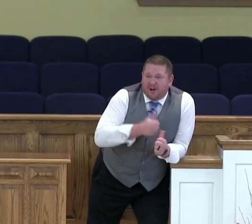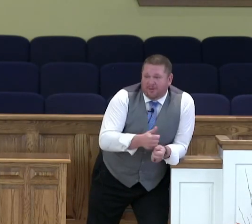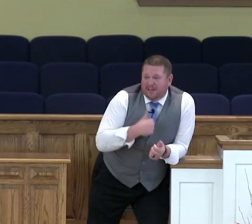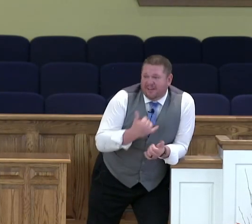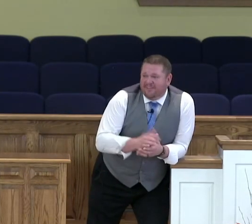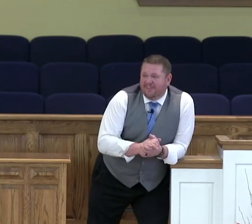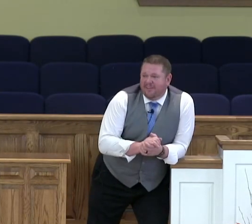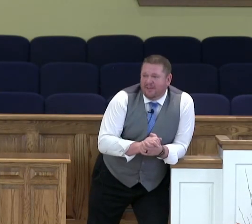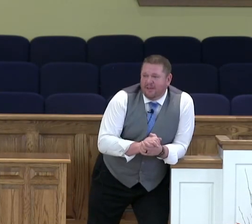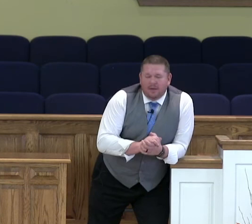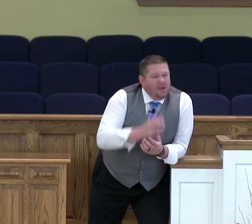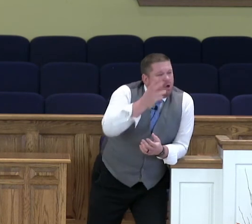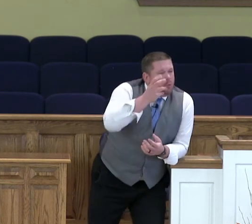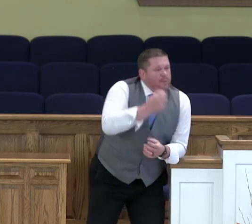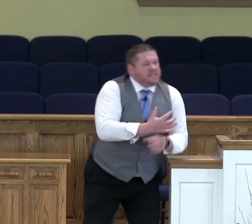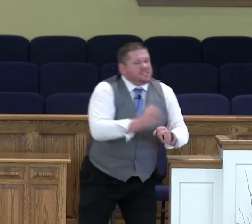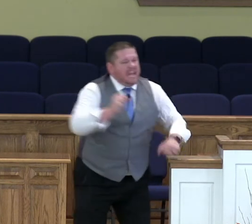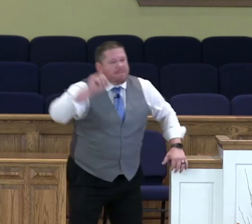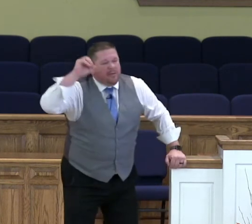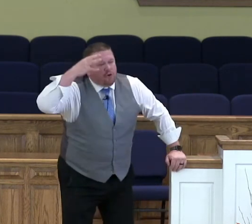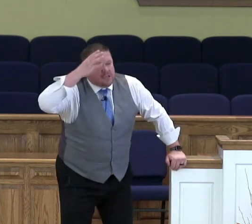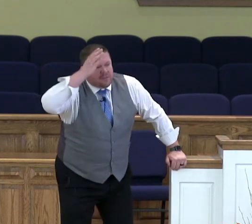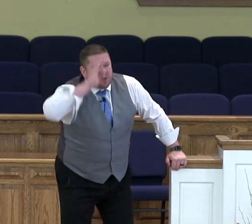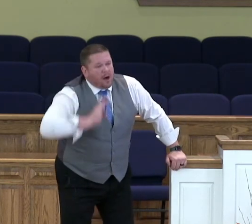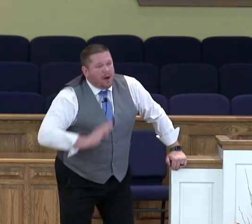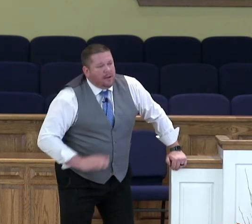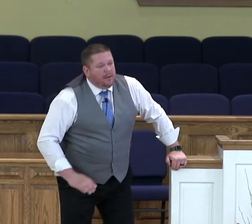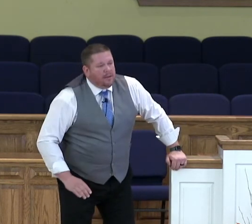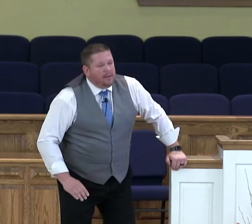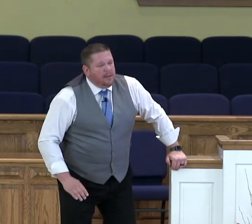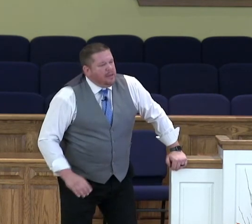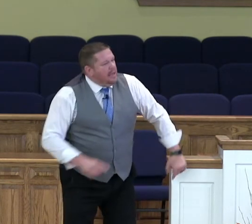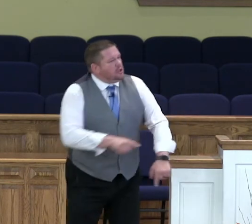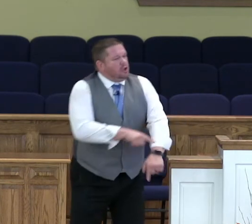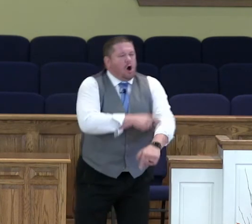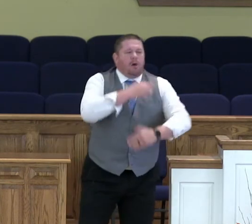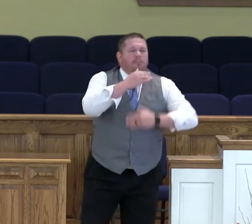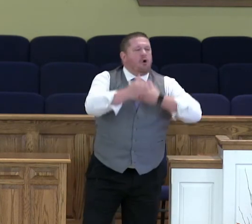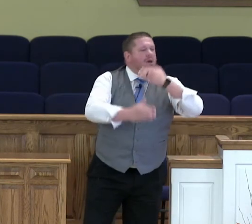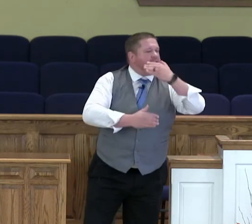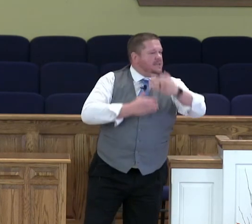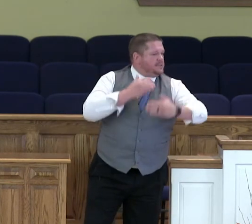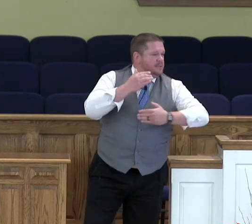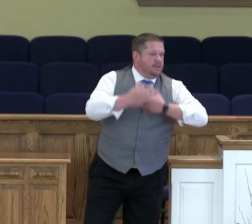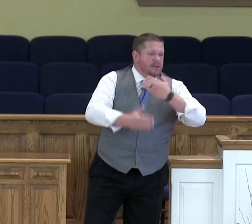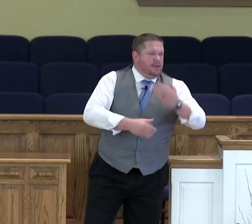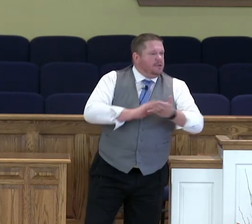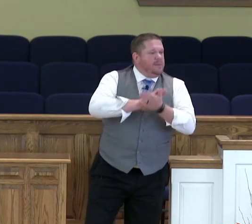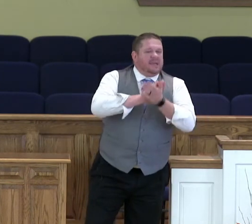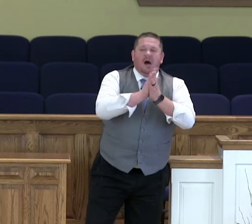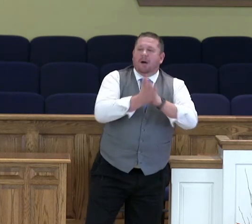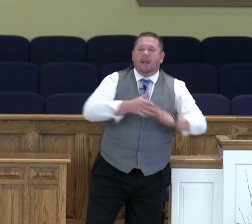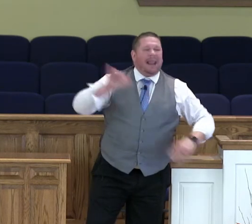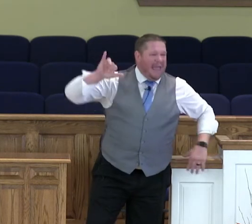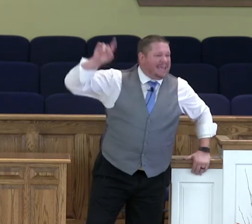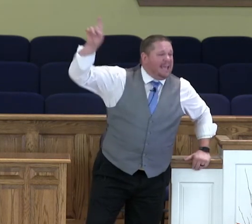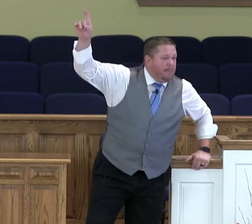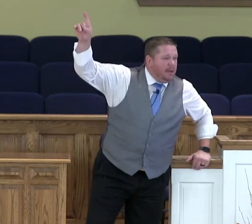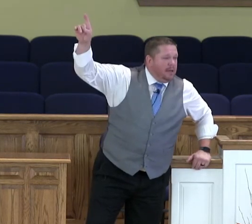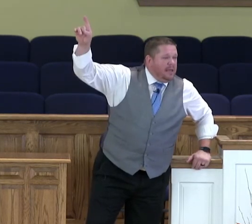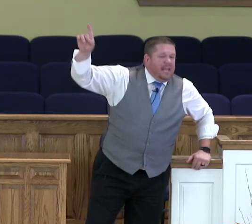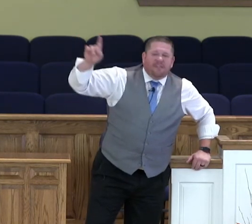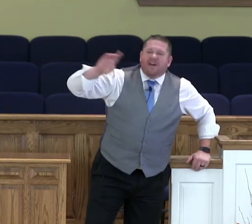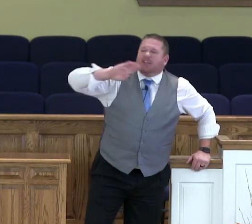Some of you following me now? When we get saved by the grace of God, it's a long process to become like